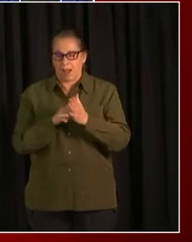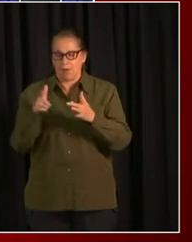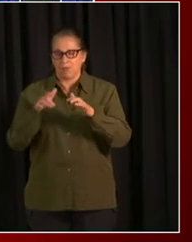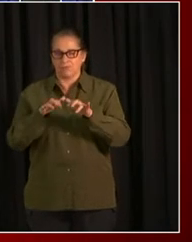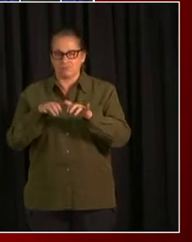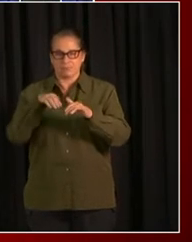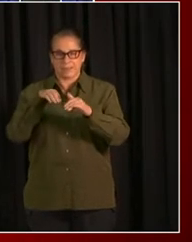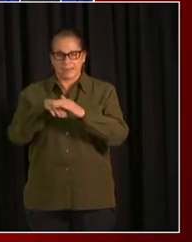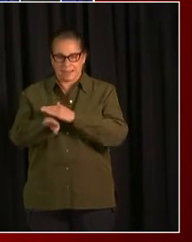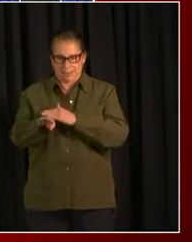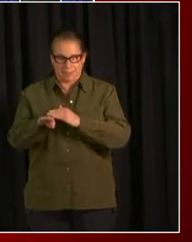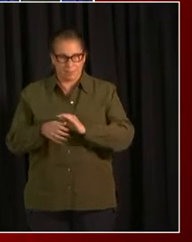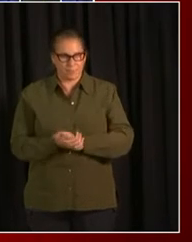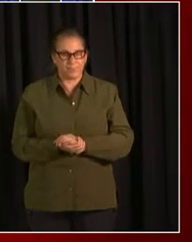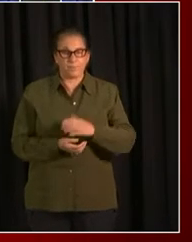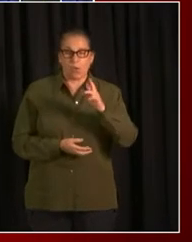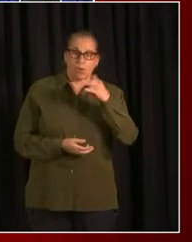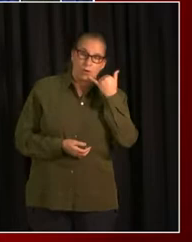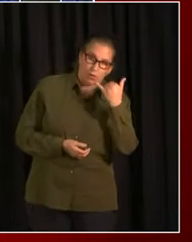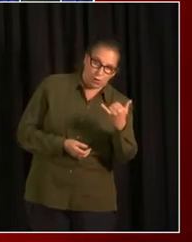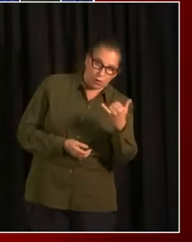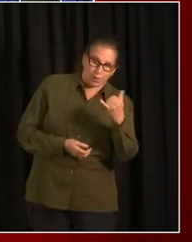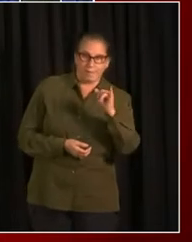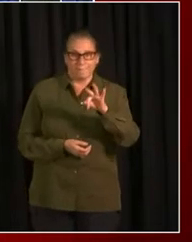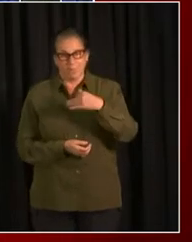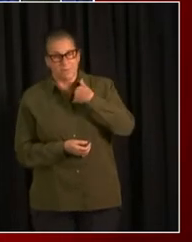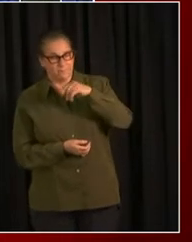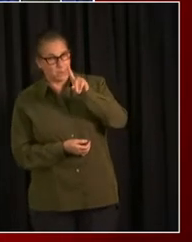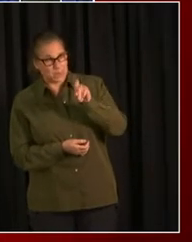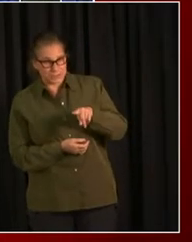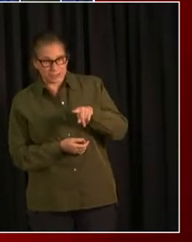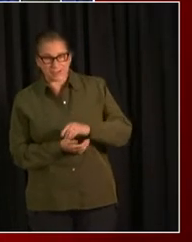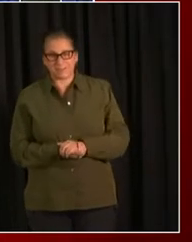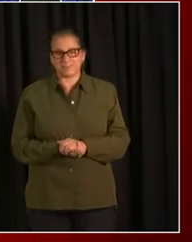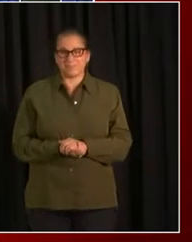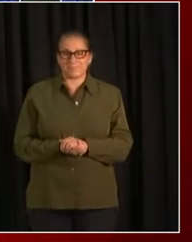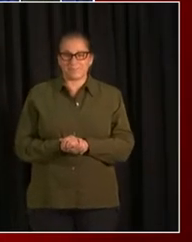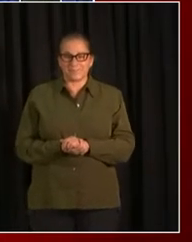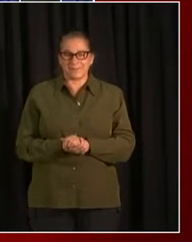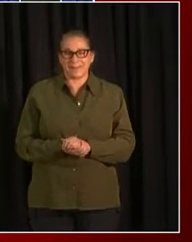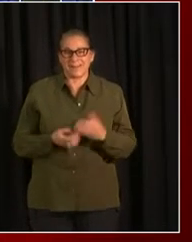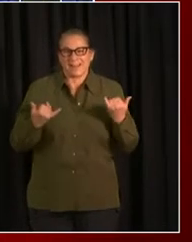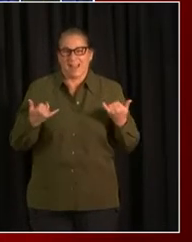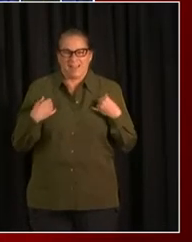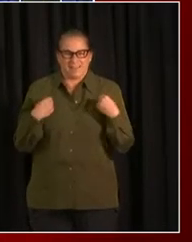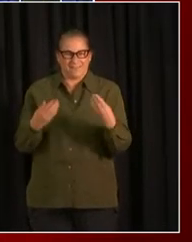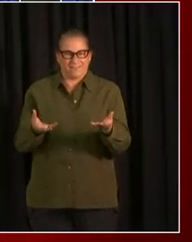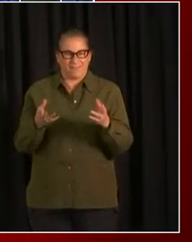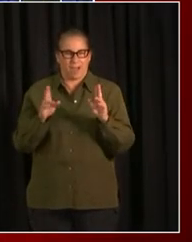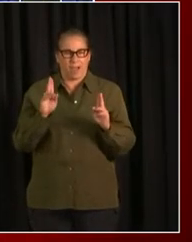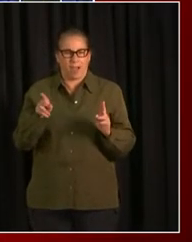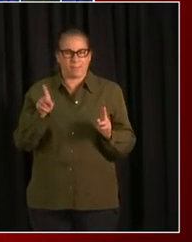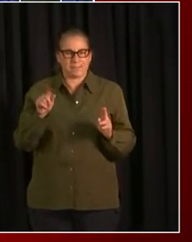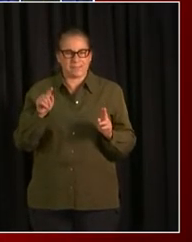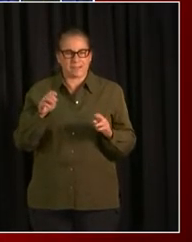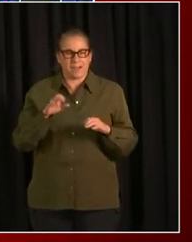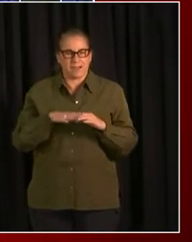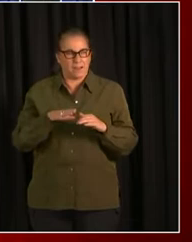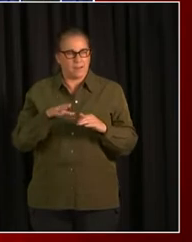into the question queue. Want to remind everyone again, for the most up-to-date information and resources related